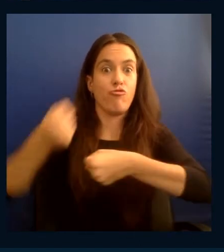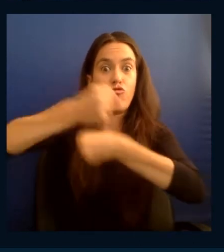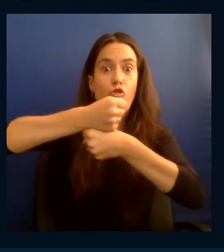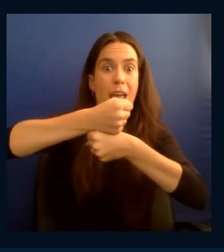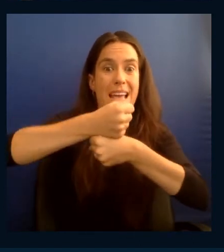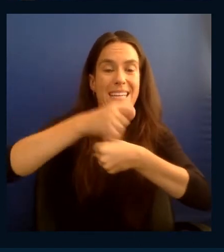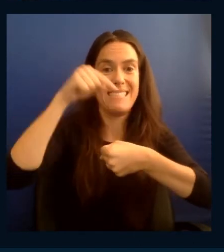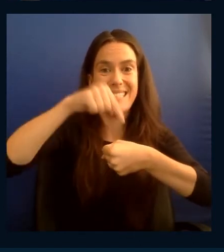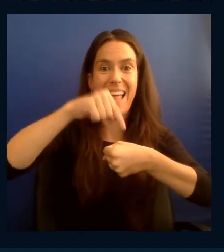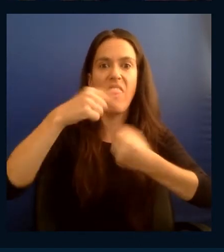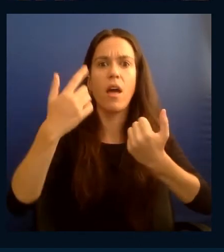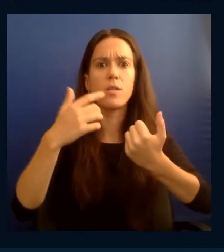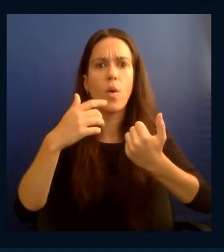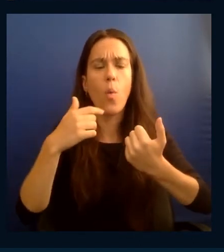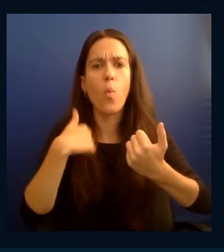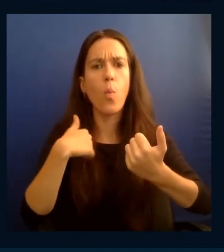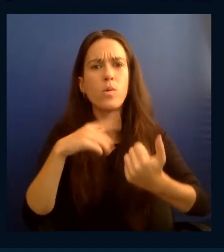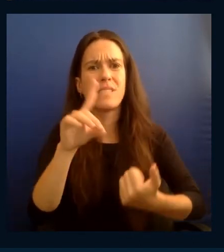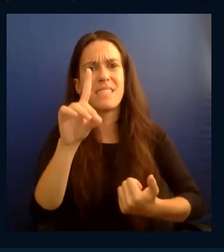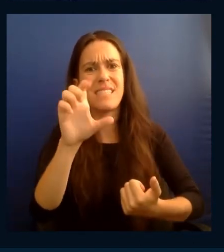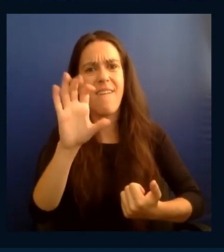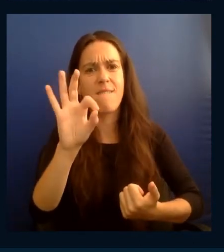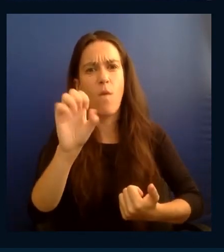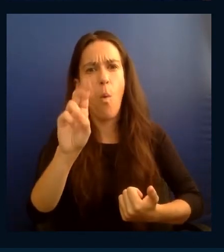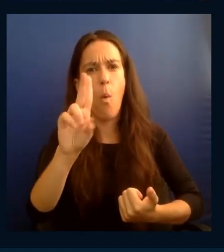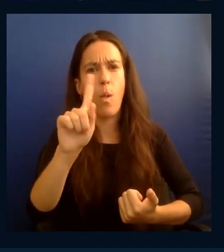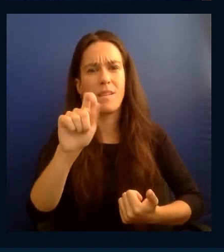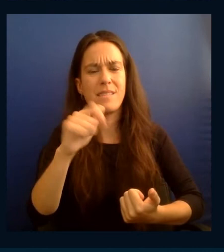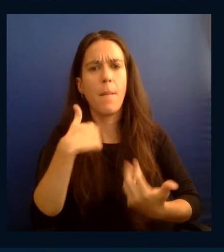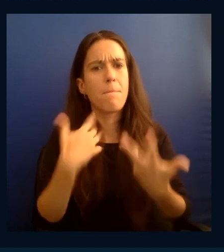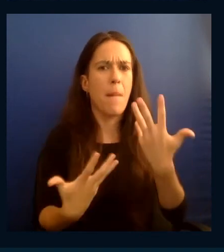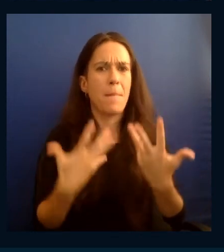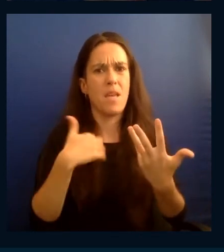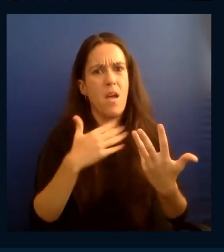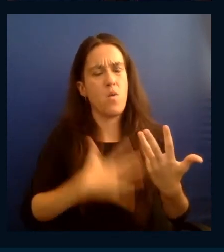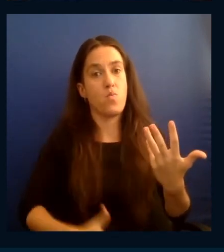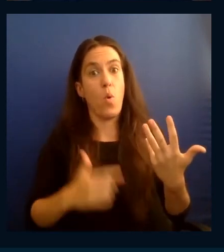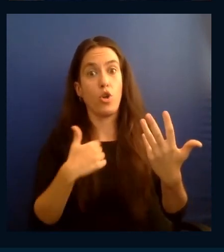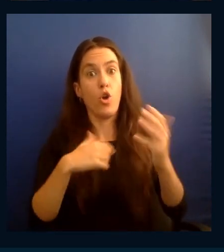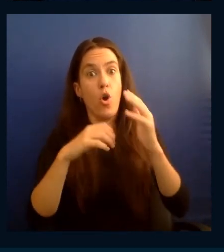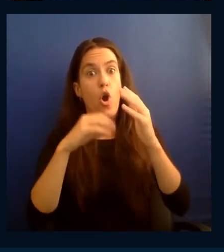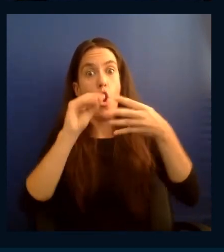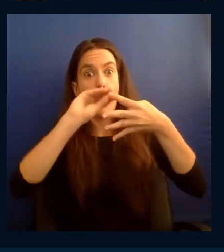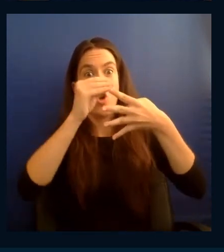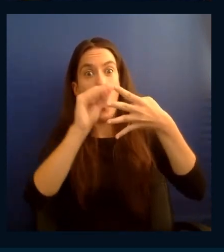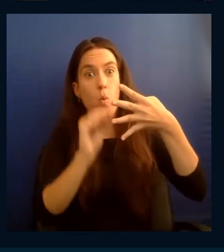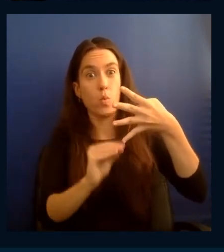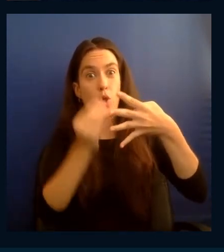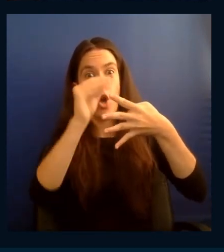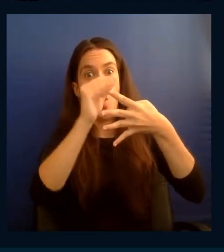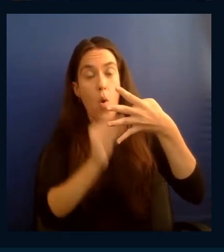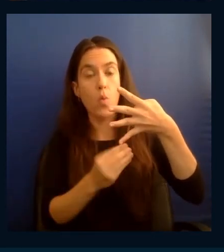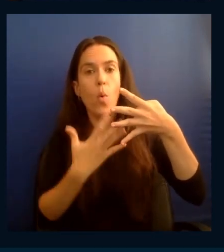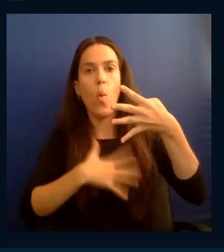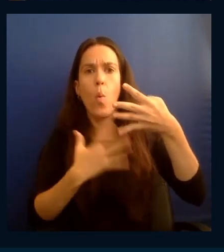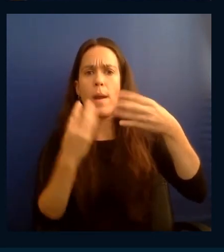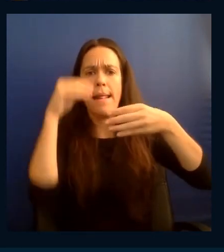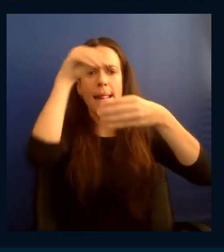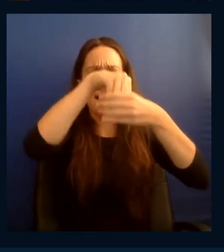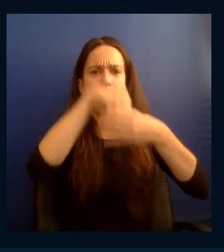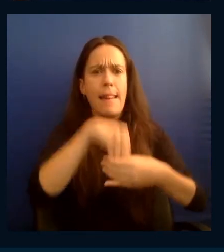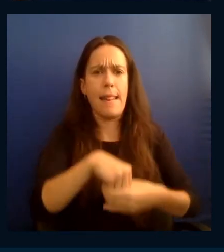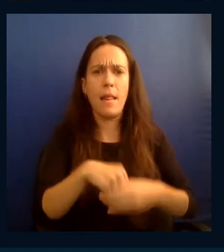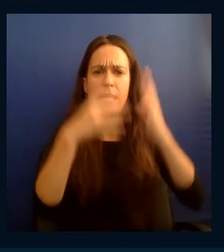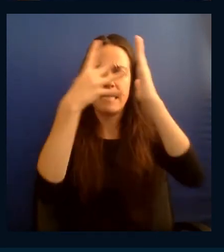default version is going to be. So I want to go my latest build because I want to know every time I submit code, I want that latest to go into our artifact and go through all the